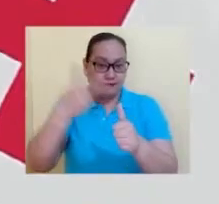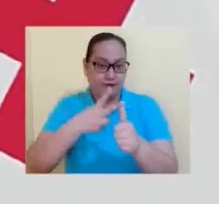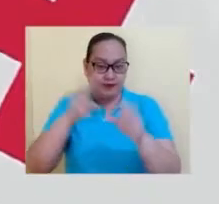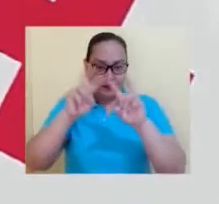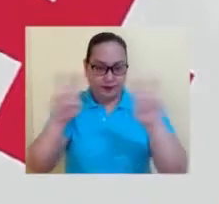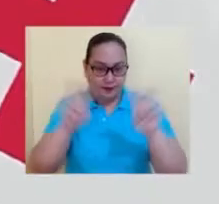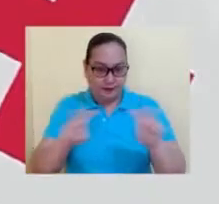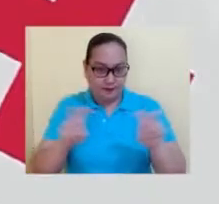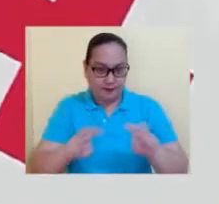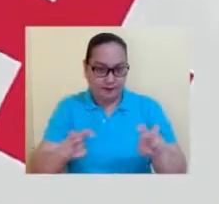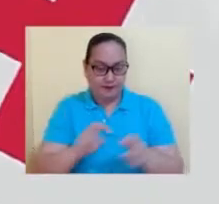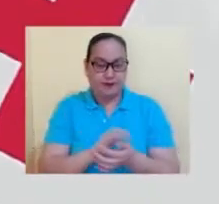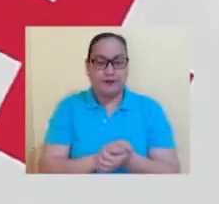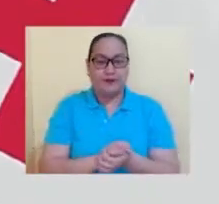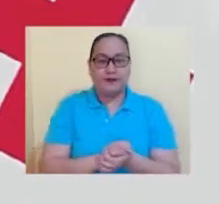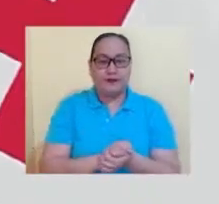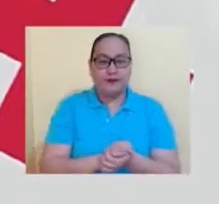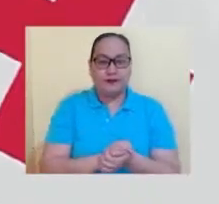survey.